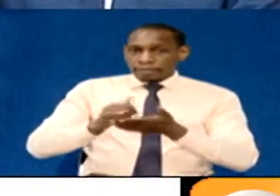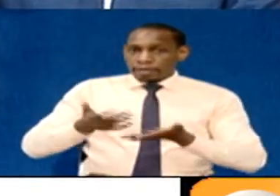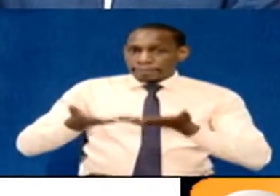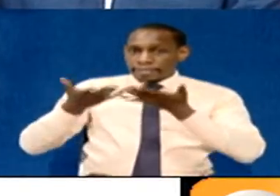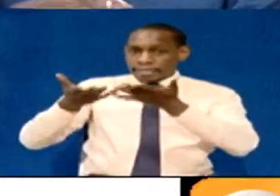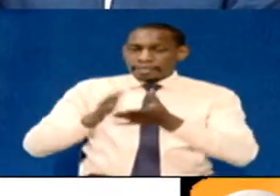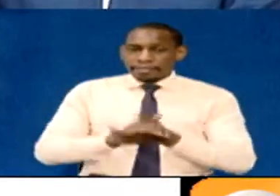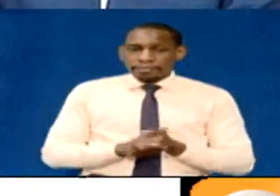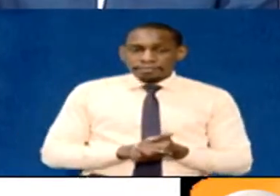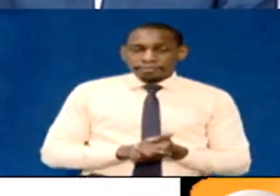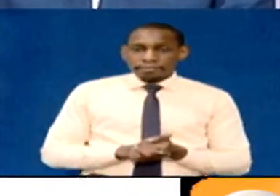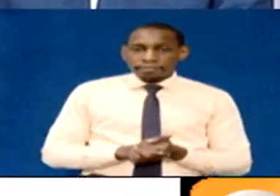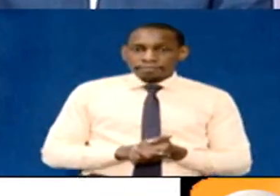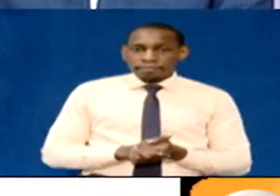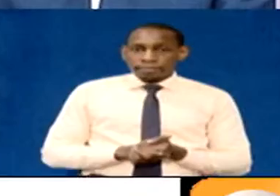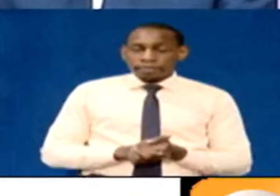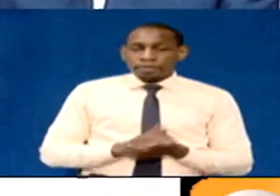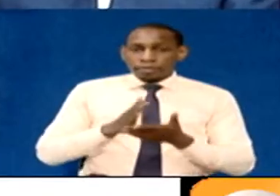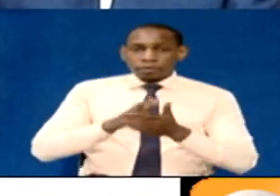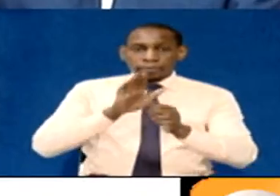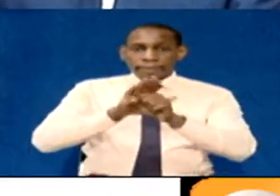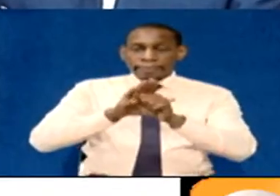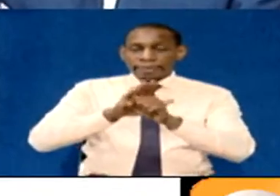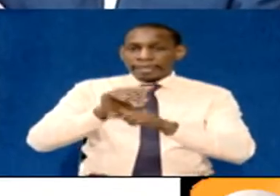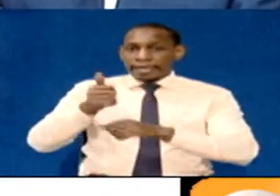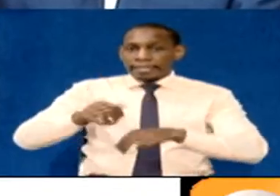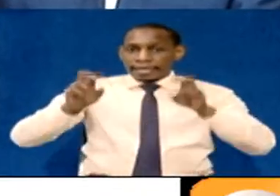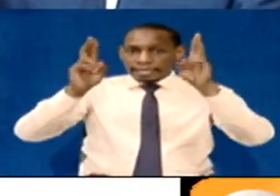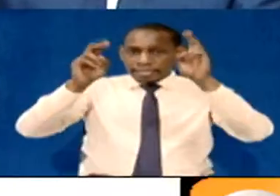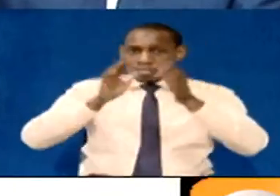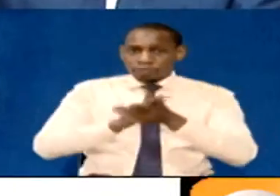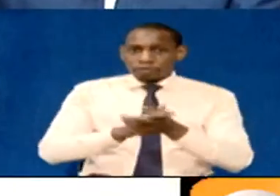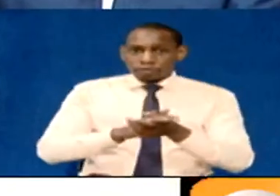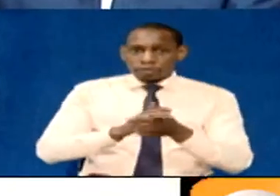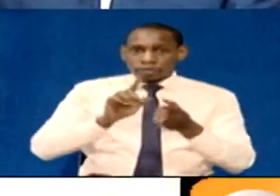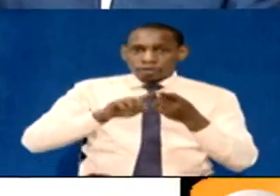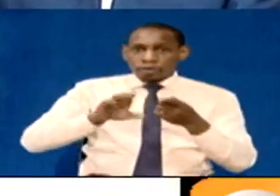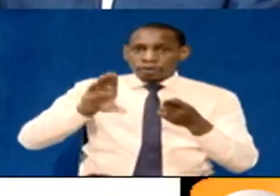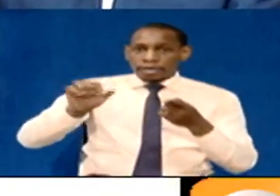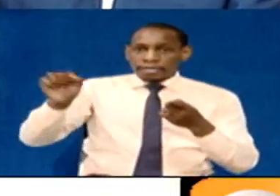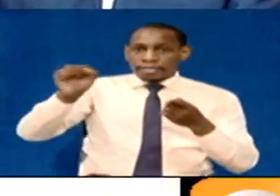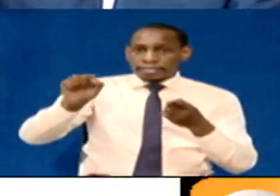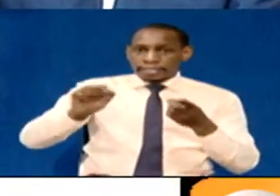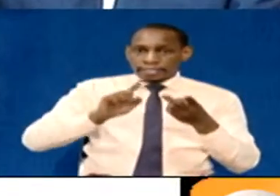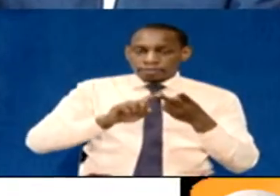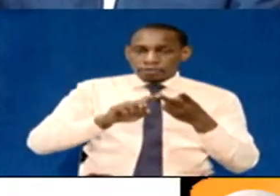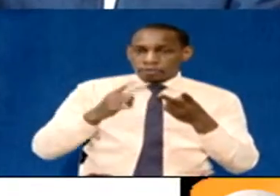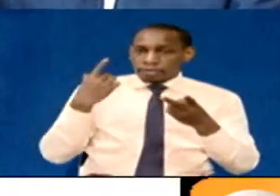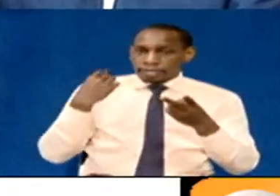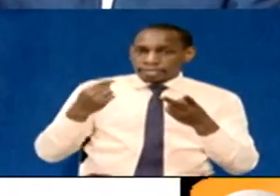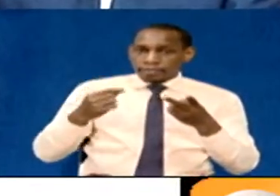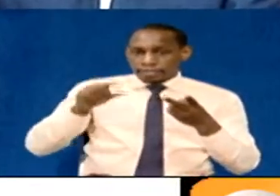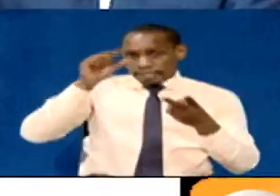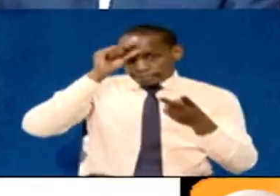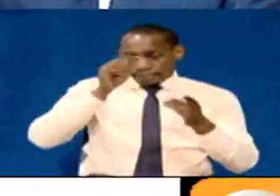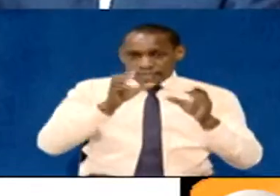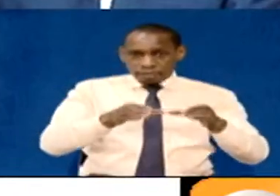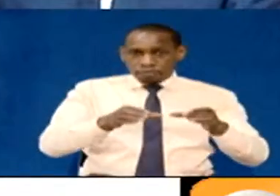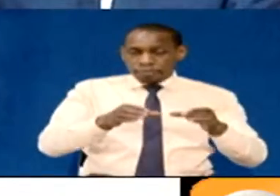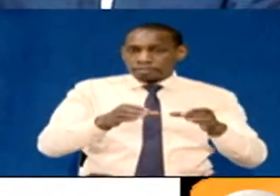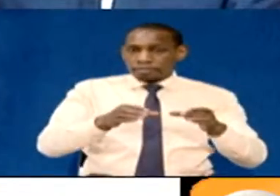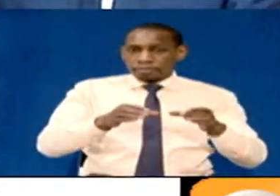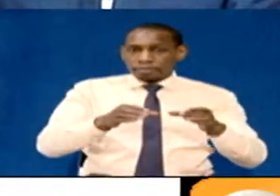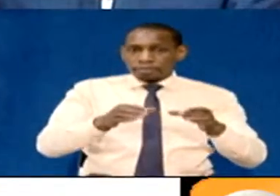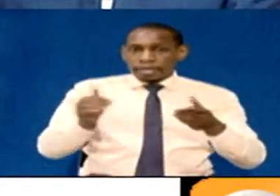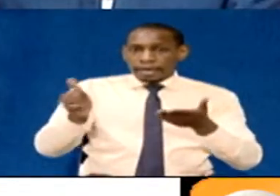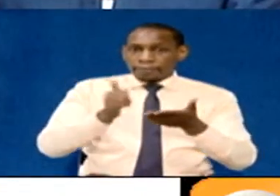just, you know, on this, there's been, you know, quite a number of other issues. You know, the one on CASs, the one on the recent parastatal, you